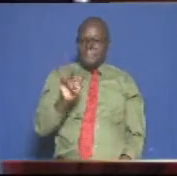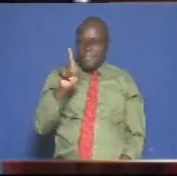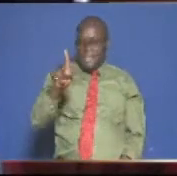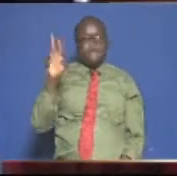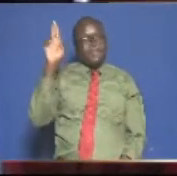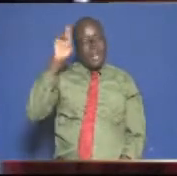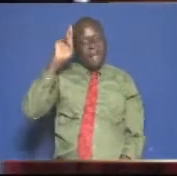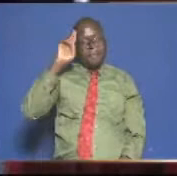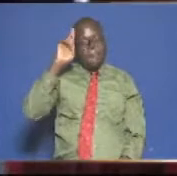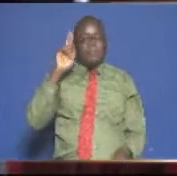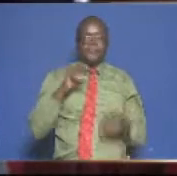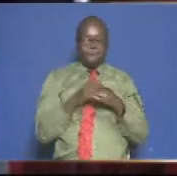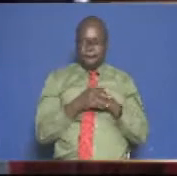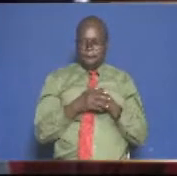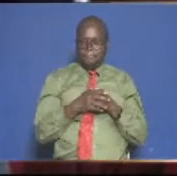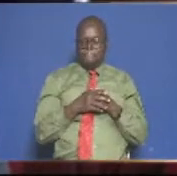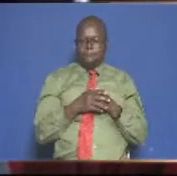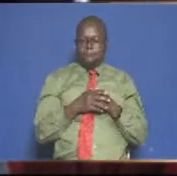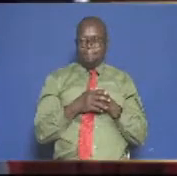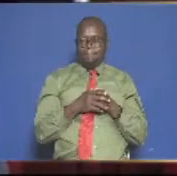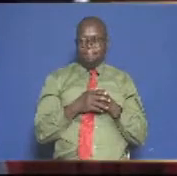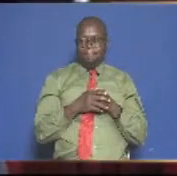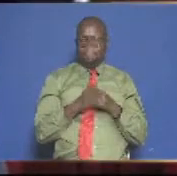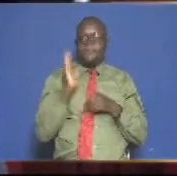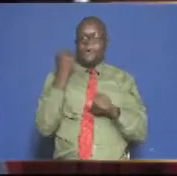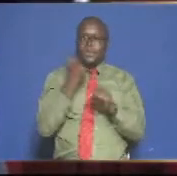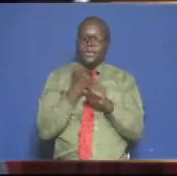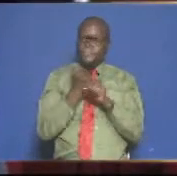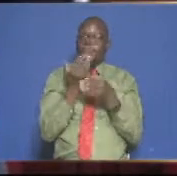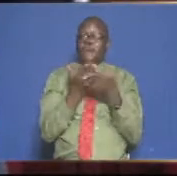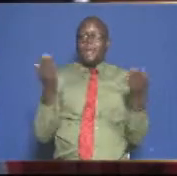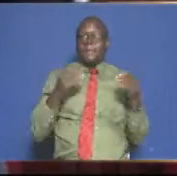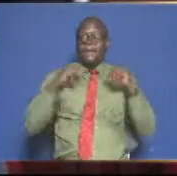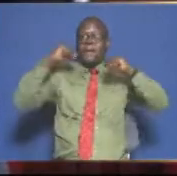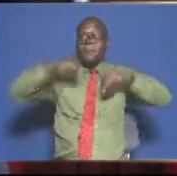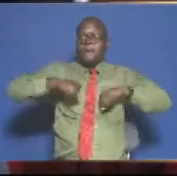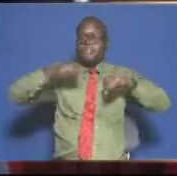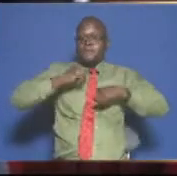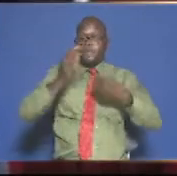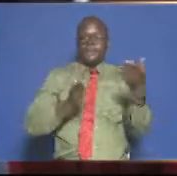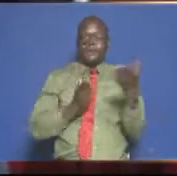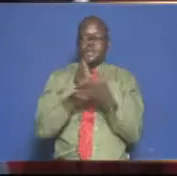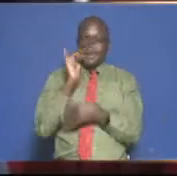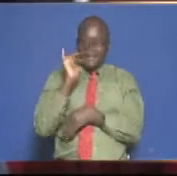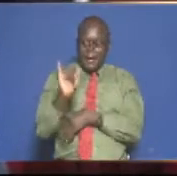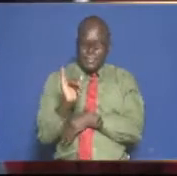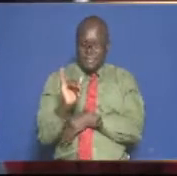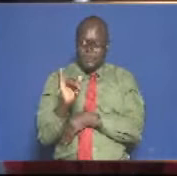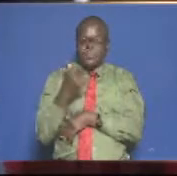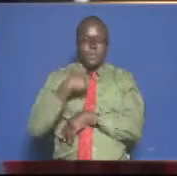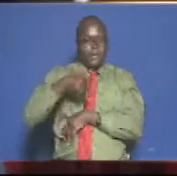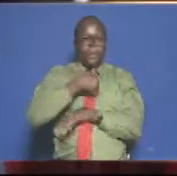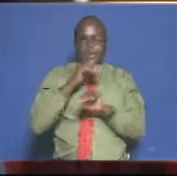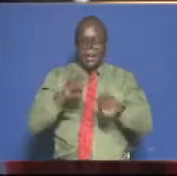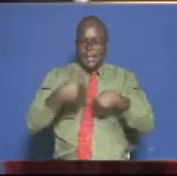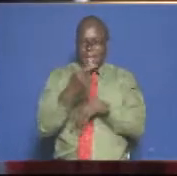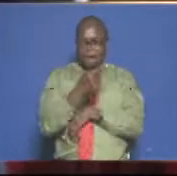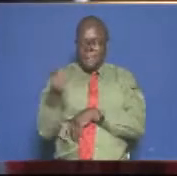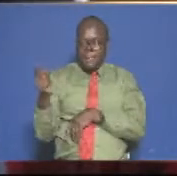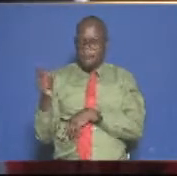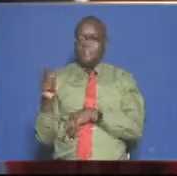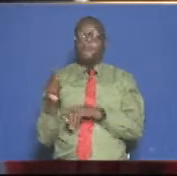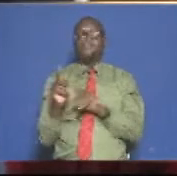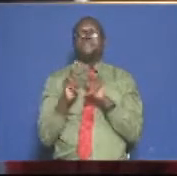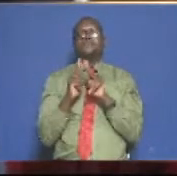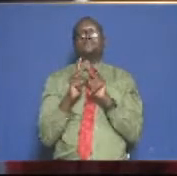remember him for the rest of my life, and I will do anything possible to ensure that we give him a peaceful